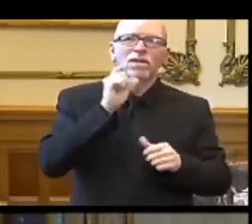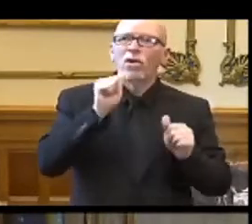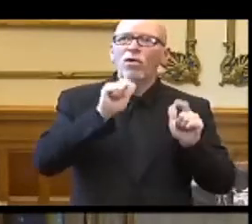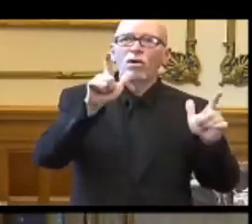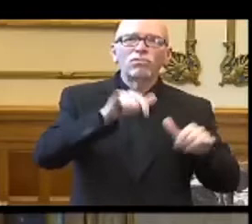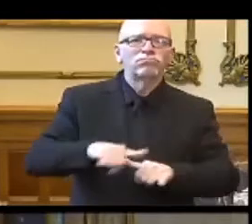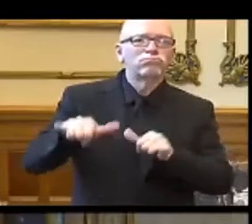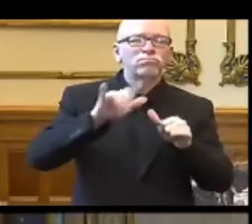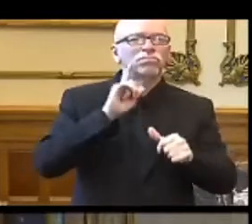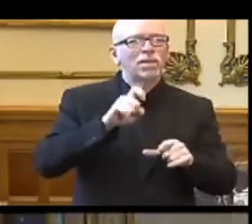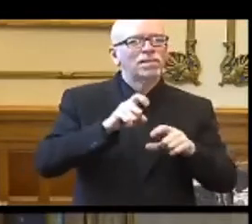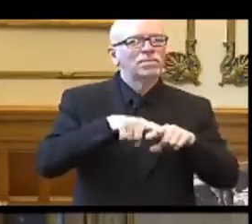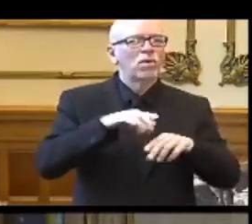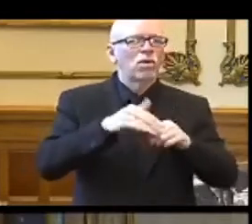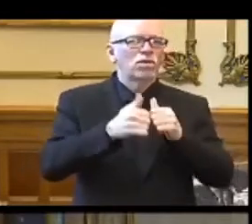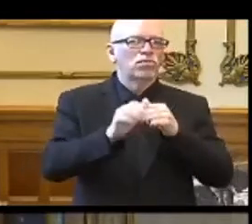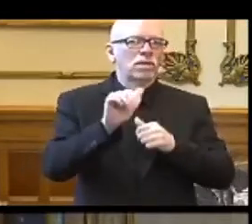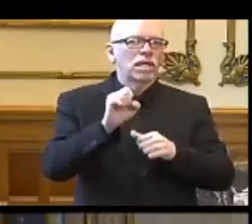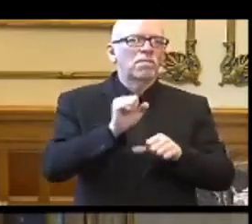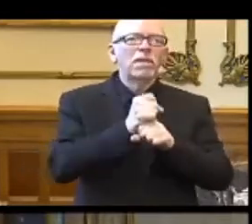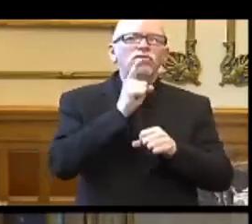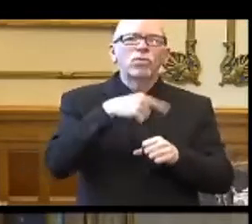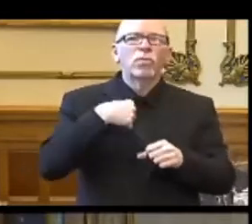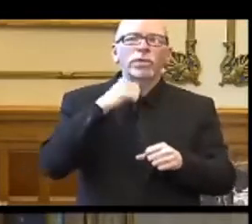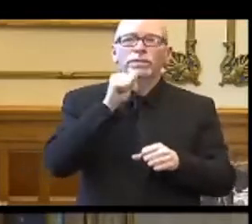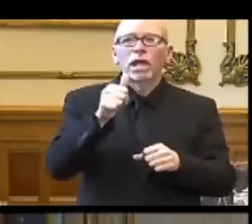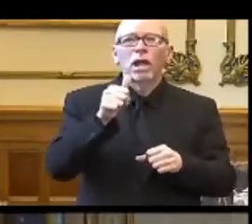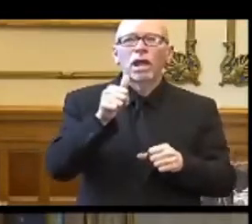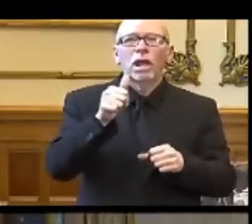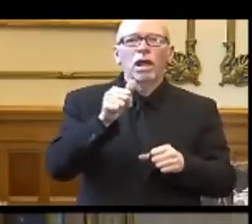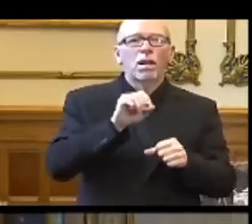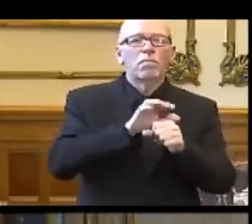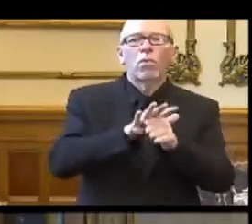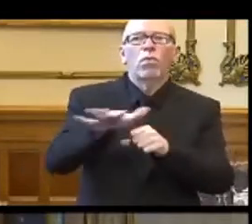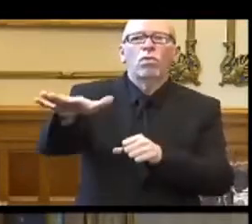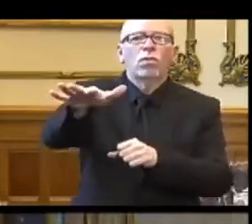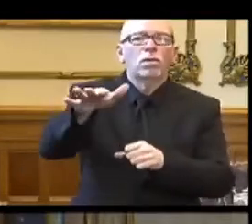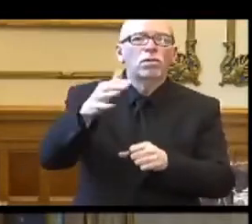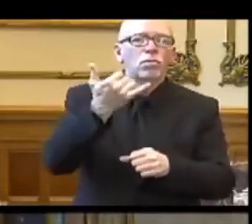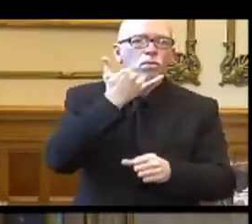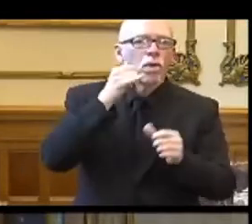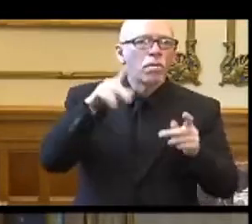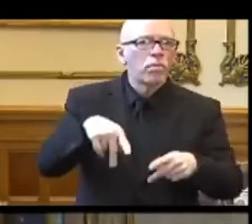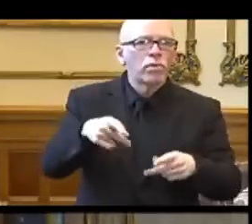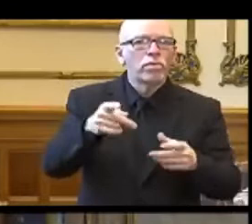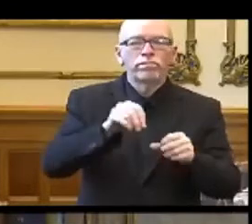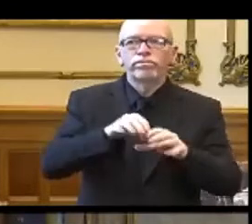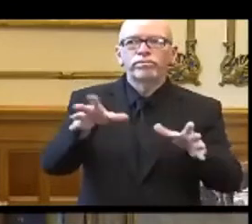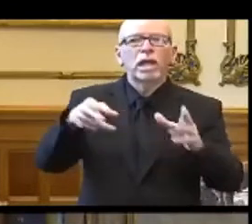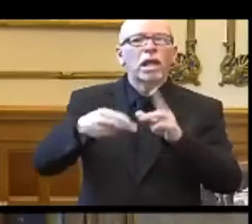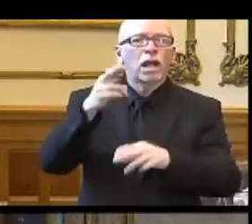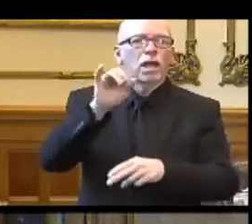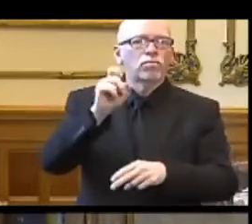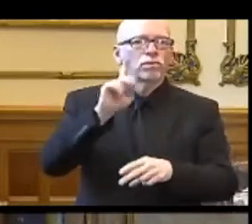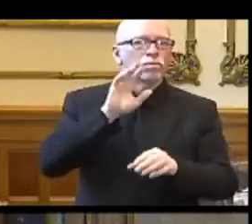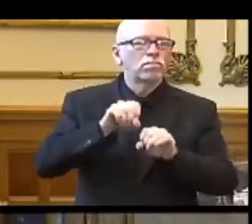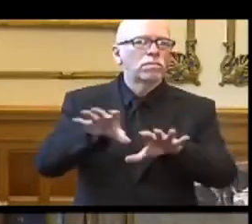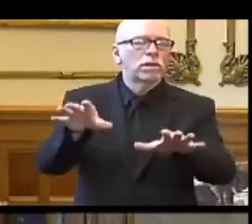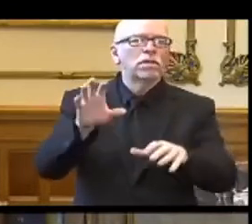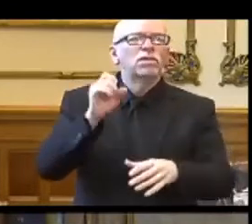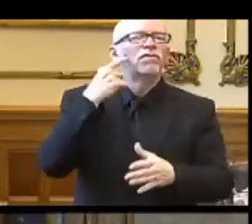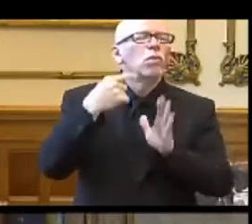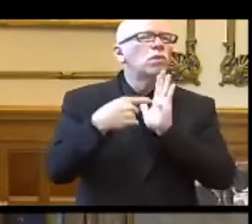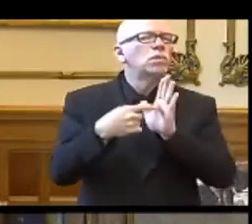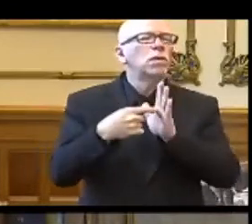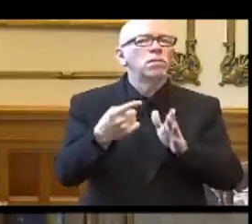so that we make sure that we don't unnecessarily expose someone who would be at high risk to get coronavirus. So for